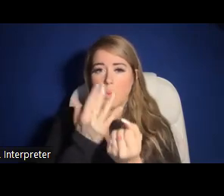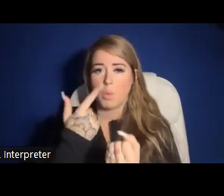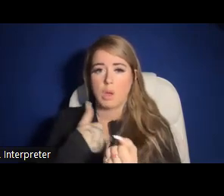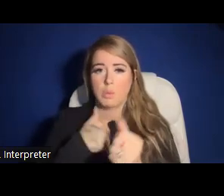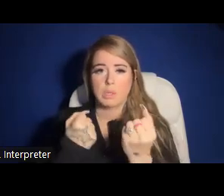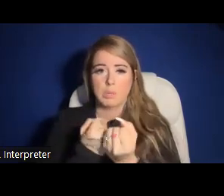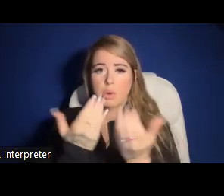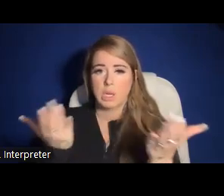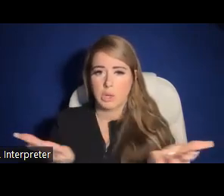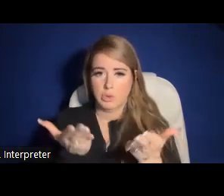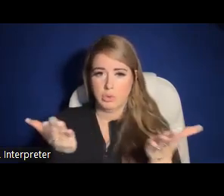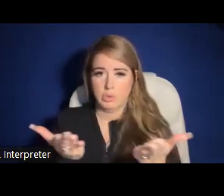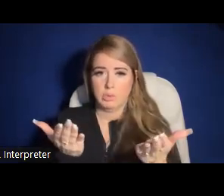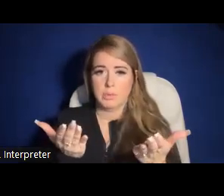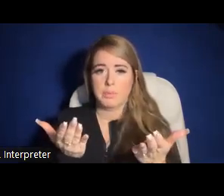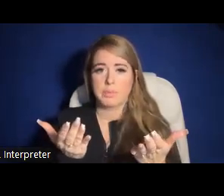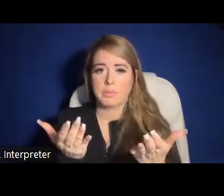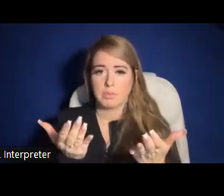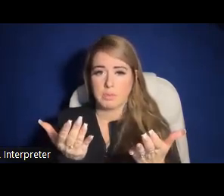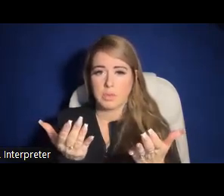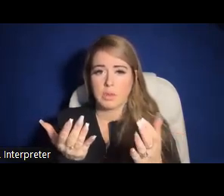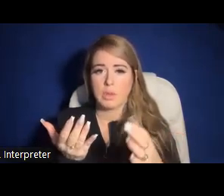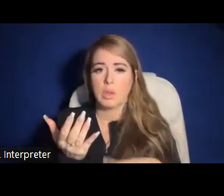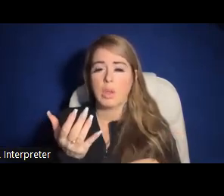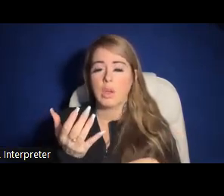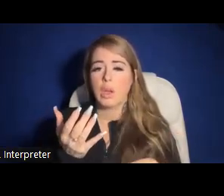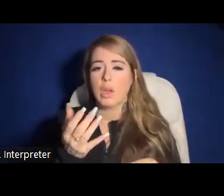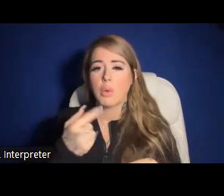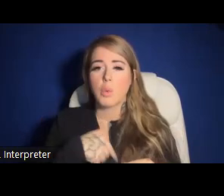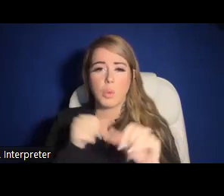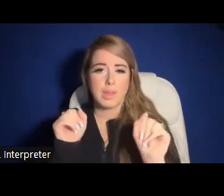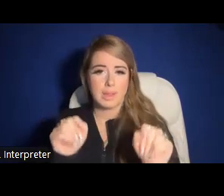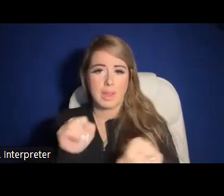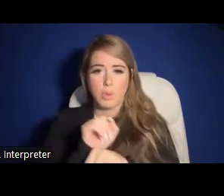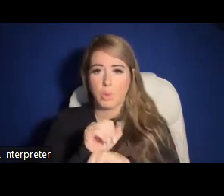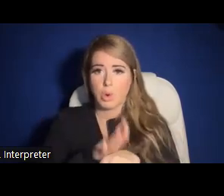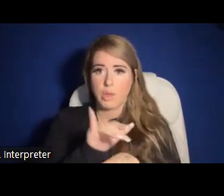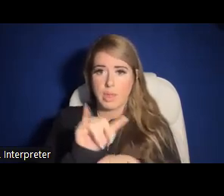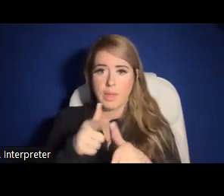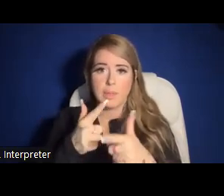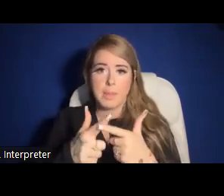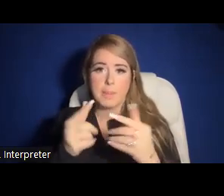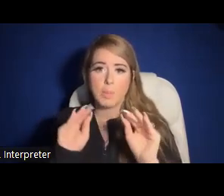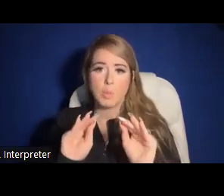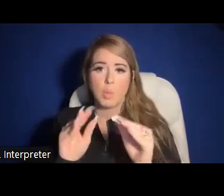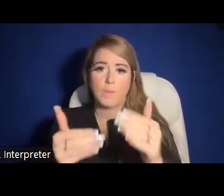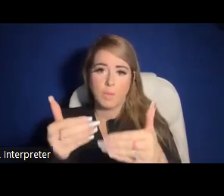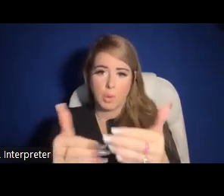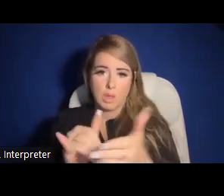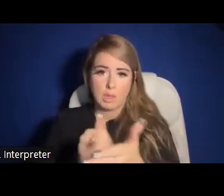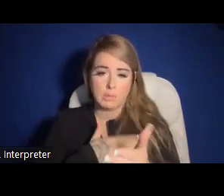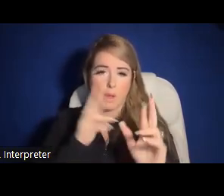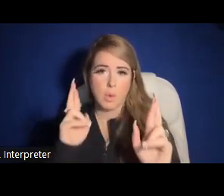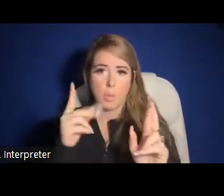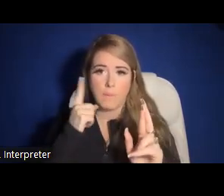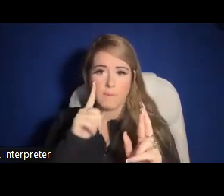here, right? Is so that we can get that groundwork leveled space so that we can move forward. That's what my hope is for all of us as council.